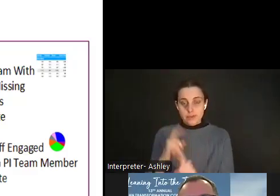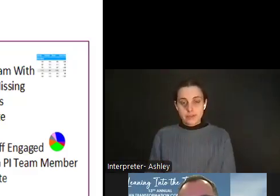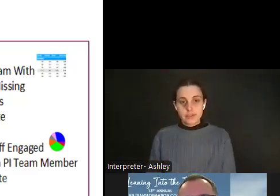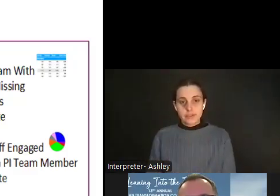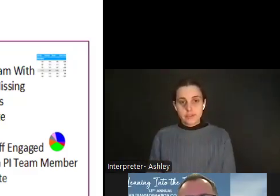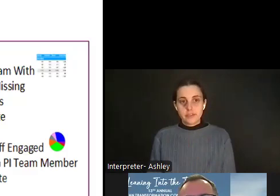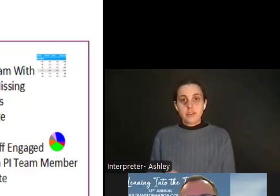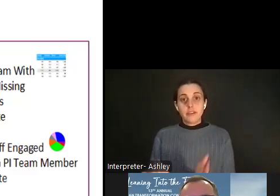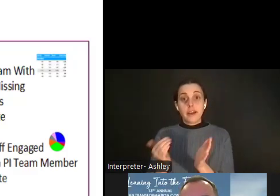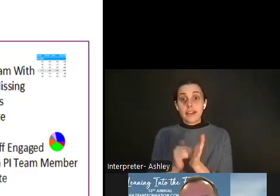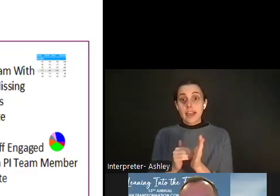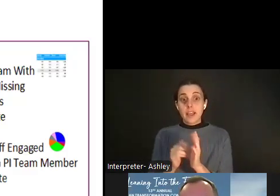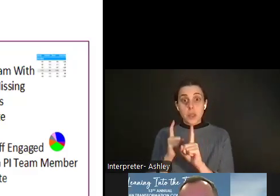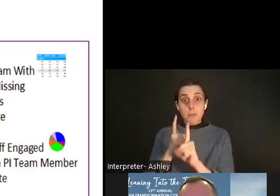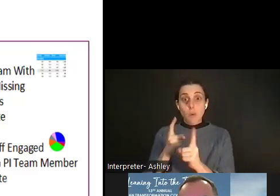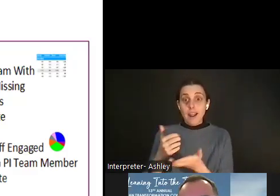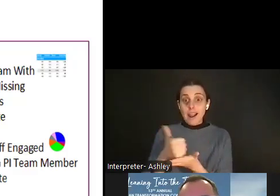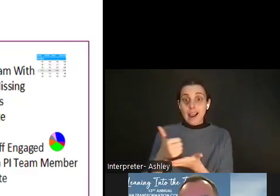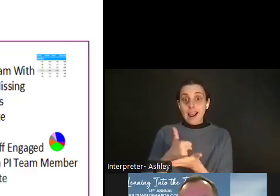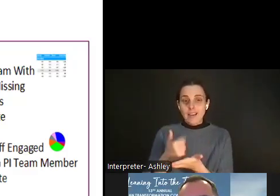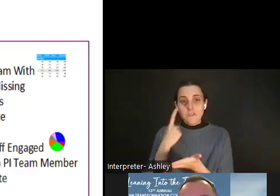game itself, but it's really to have those